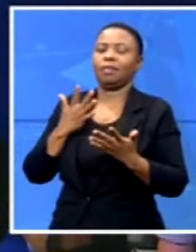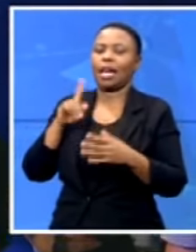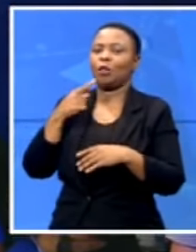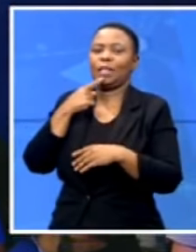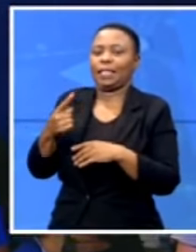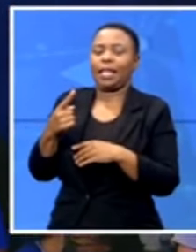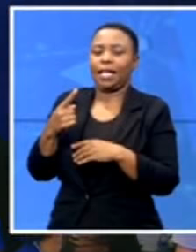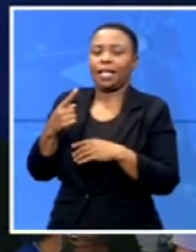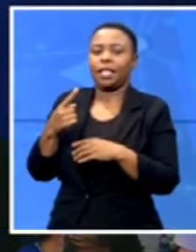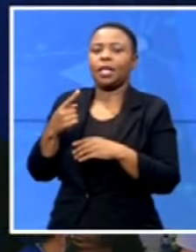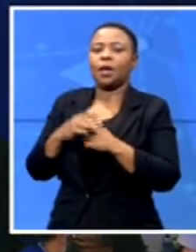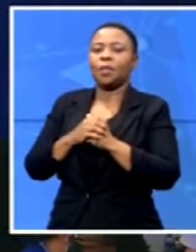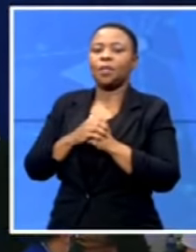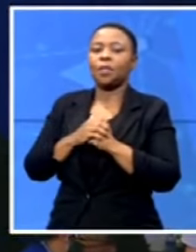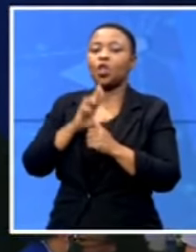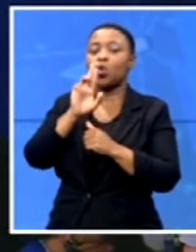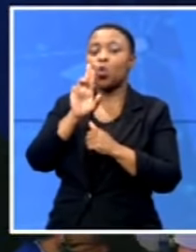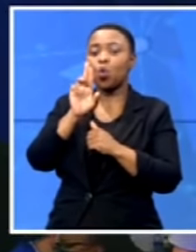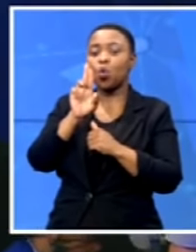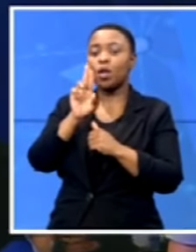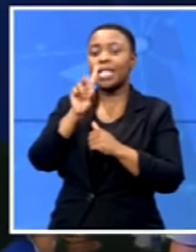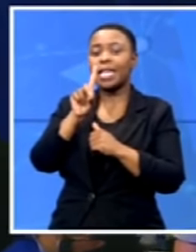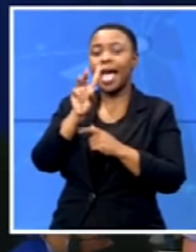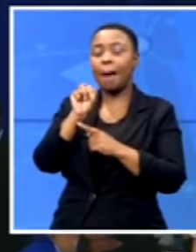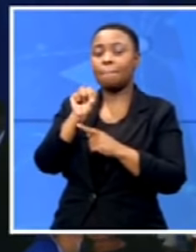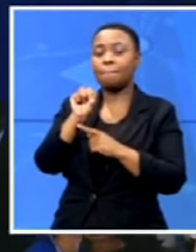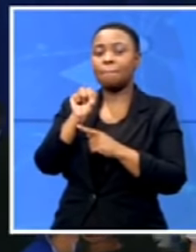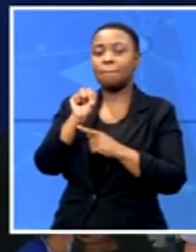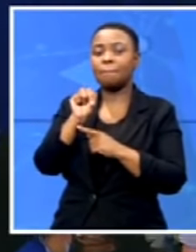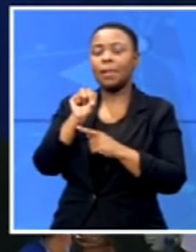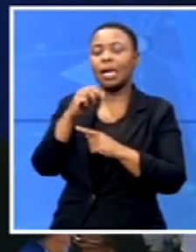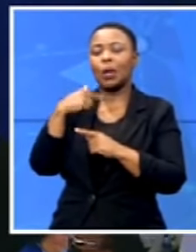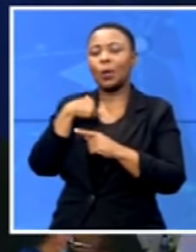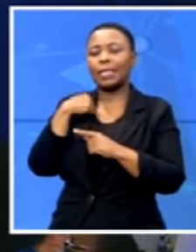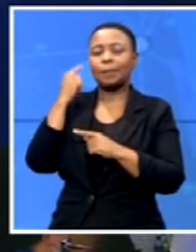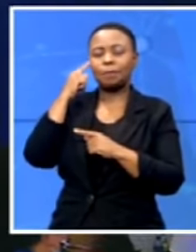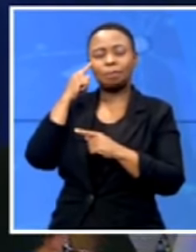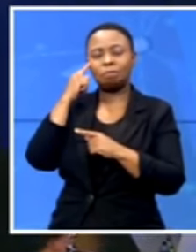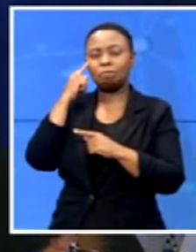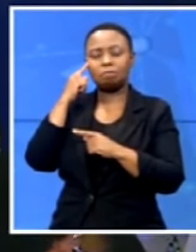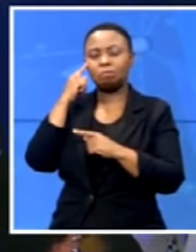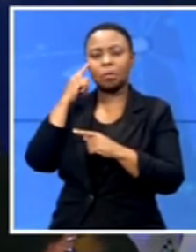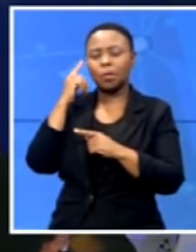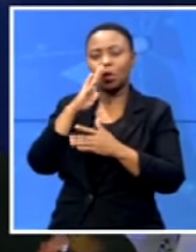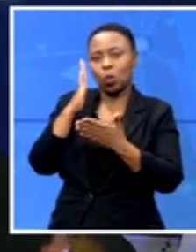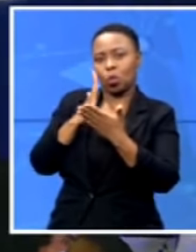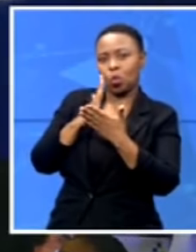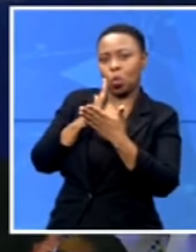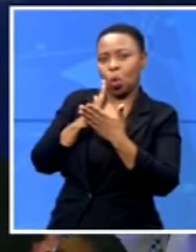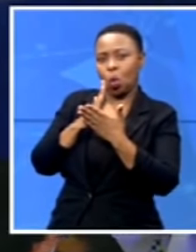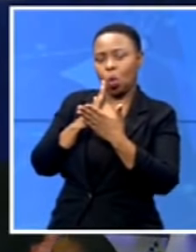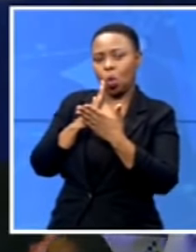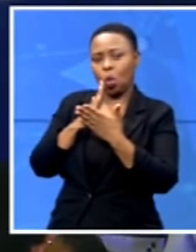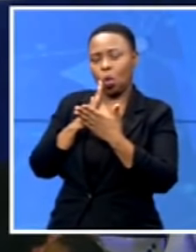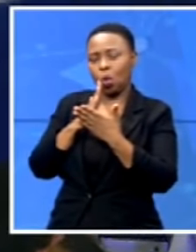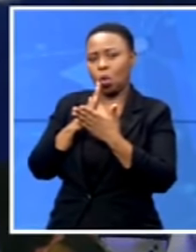UDM, we were very skeptic about the elections were going to go ahead because we were not sure that the IEC was going to